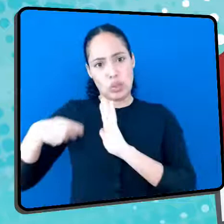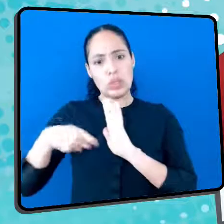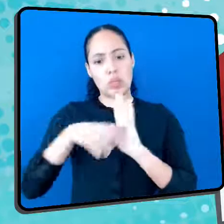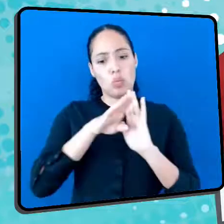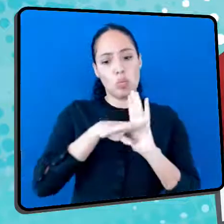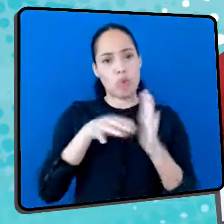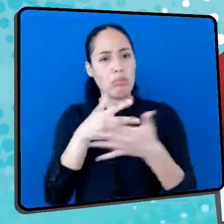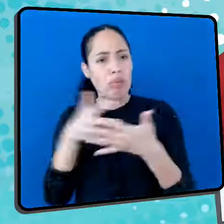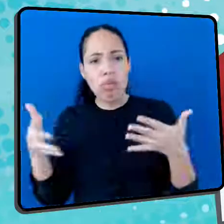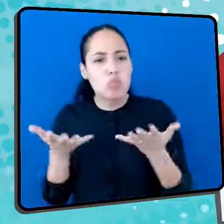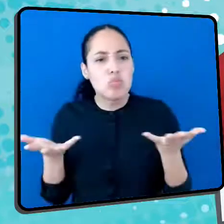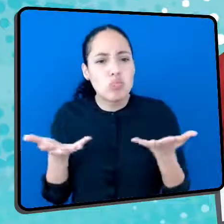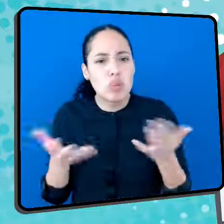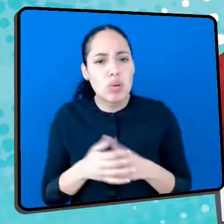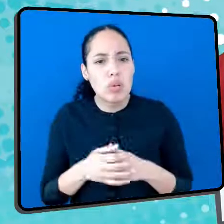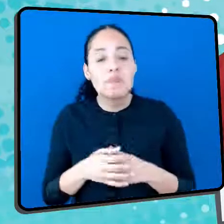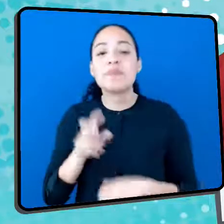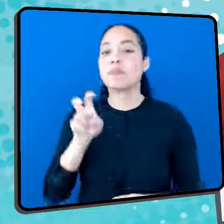Python.